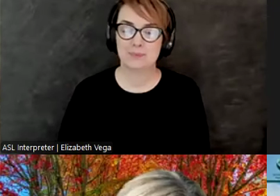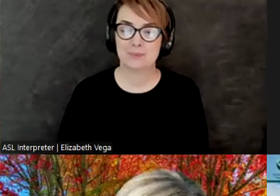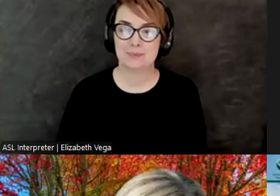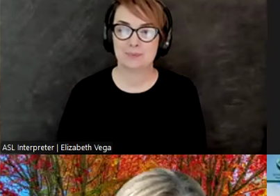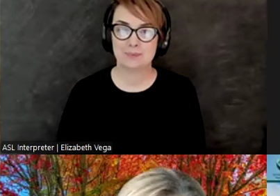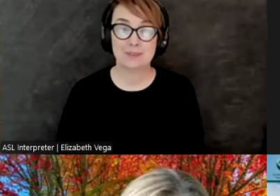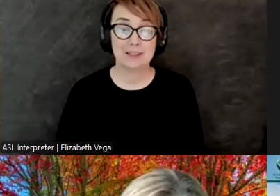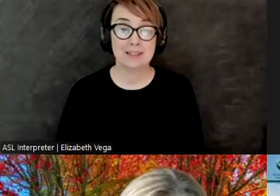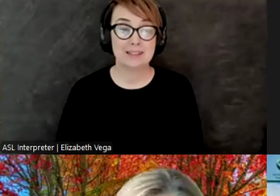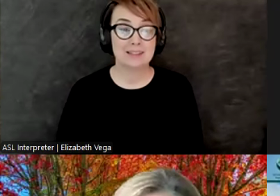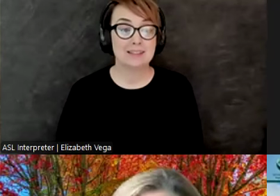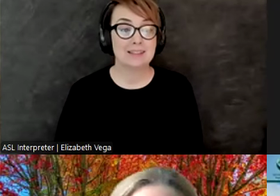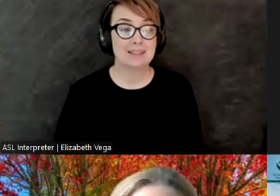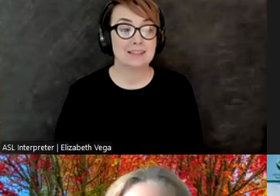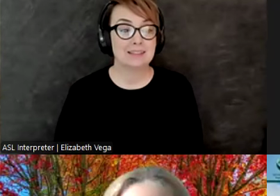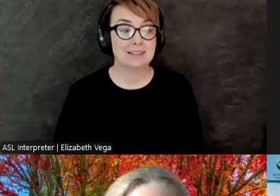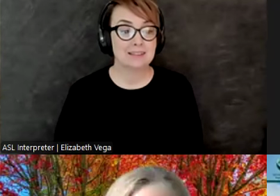Okay.